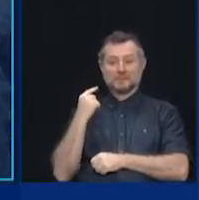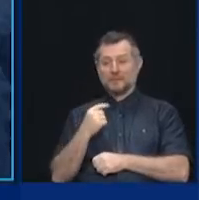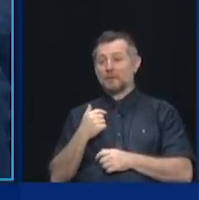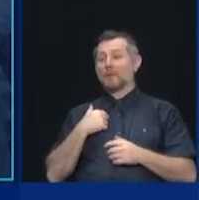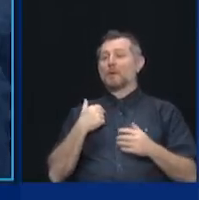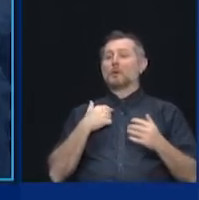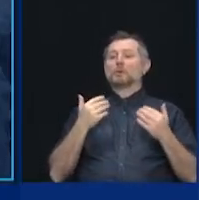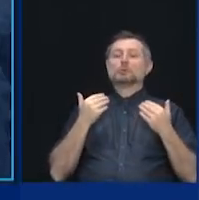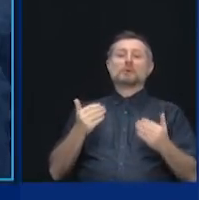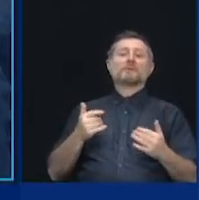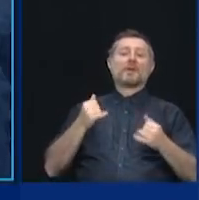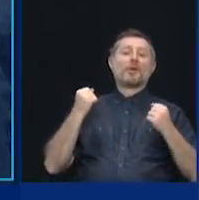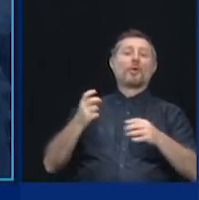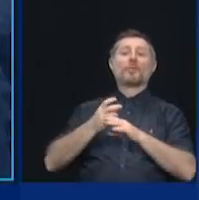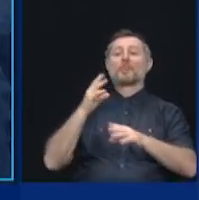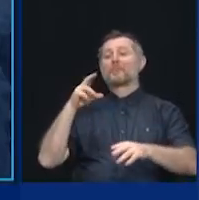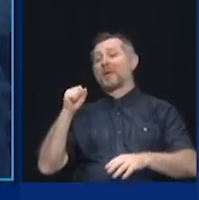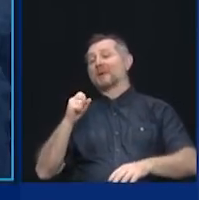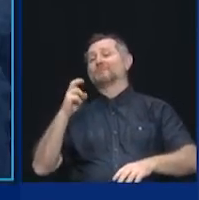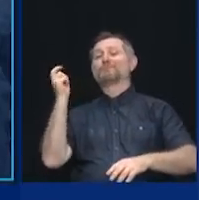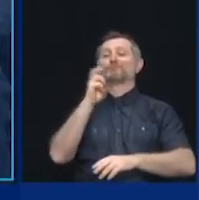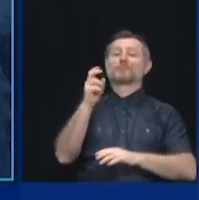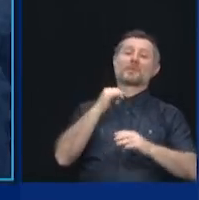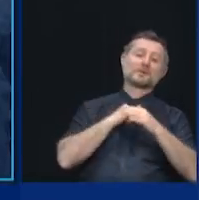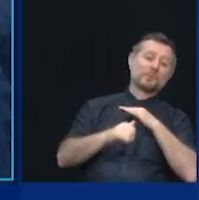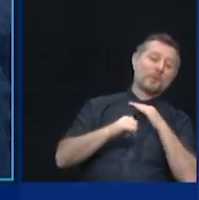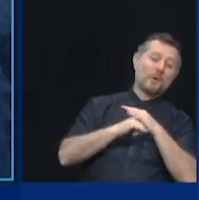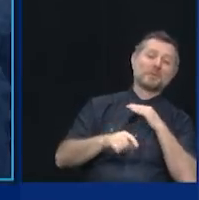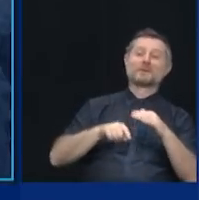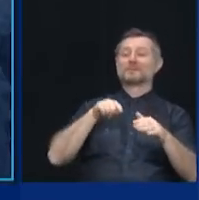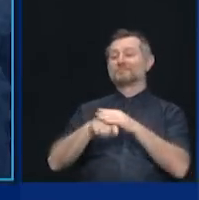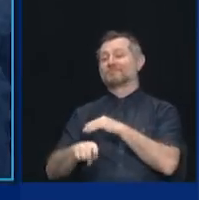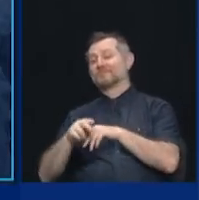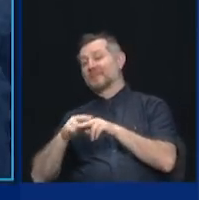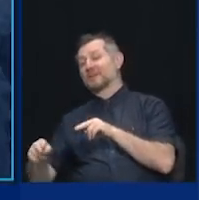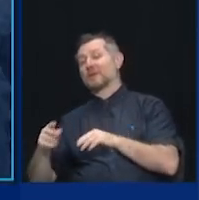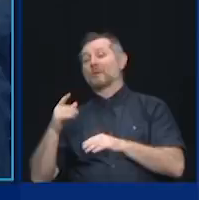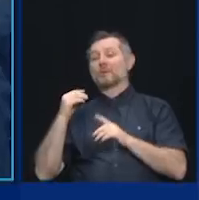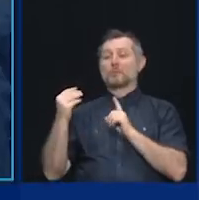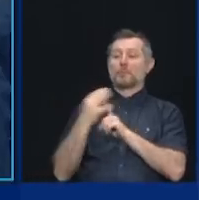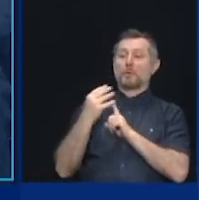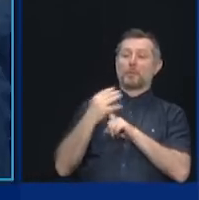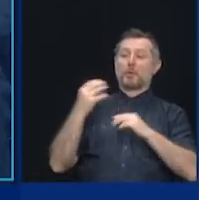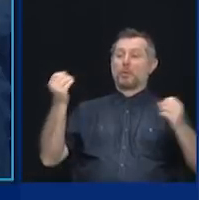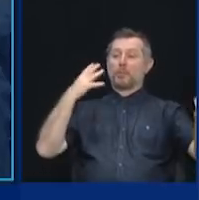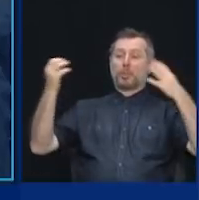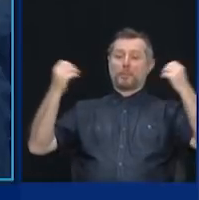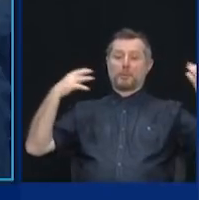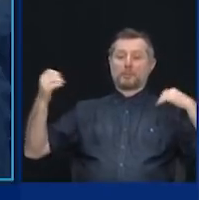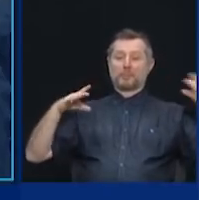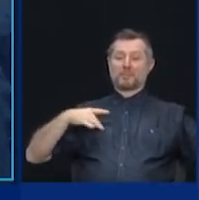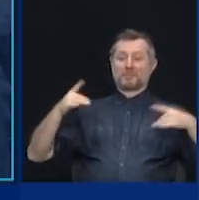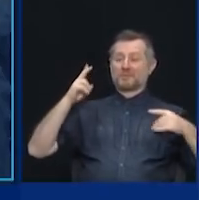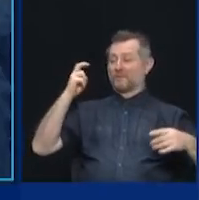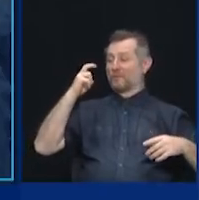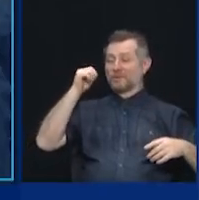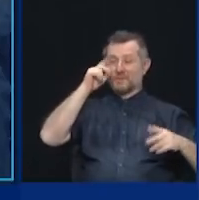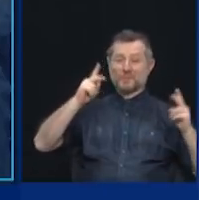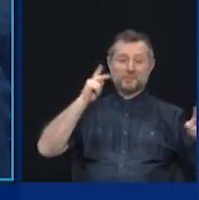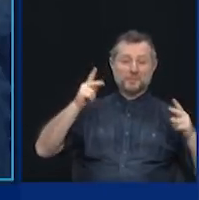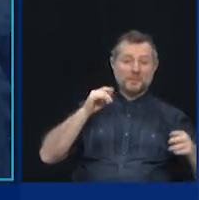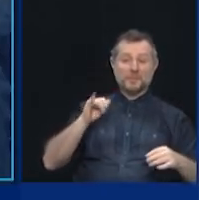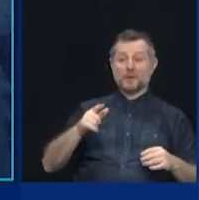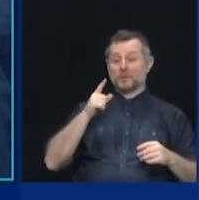train and be exposed to hundreds of people in this time of fear